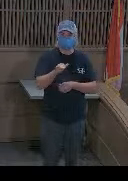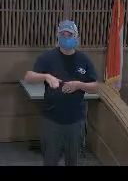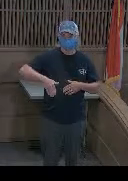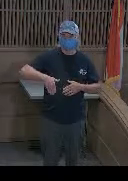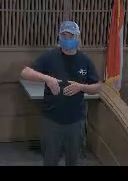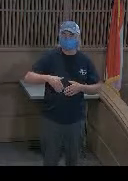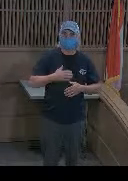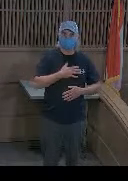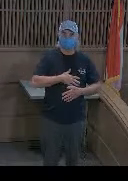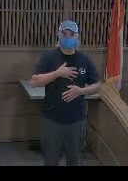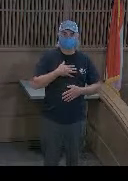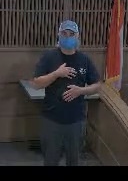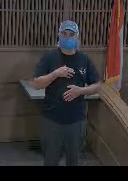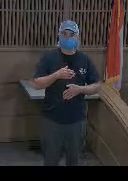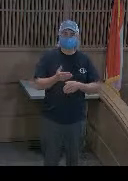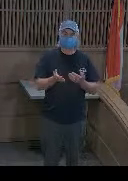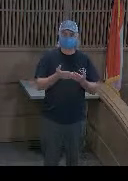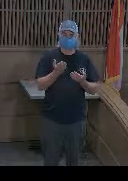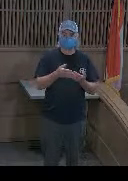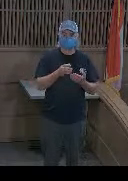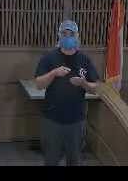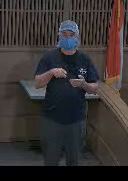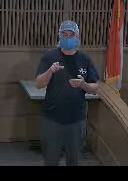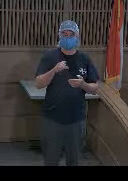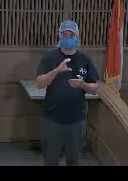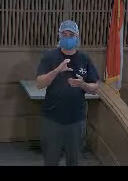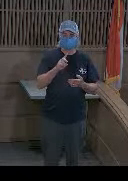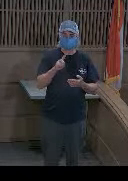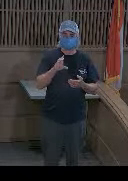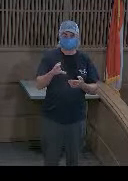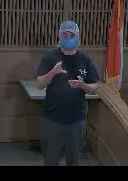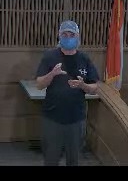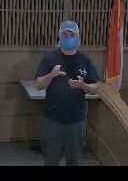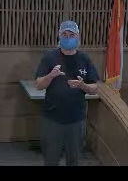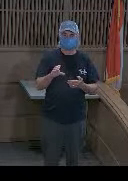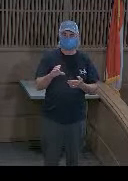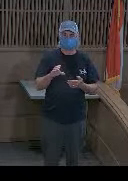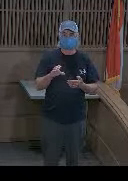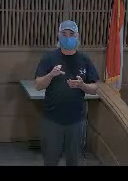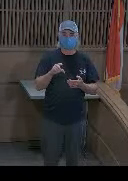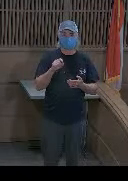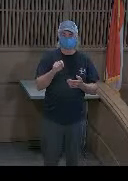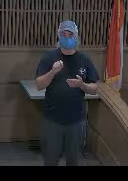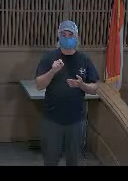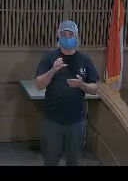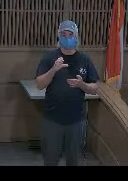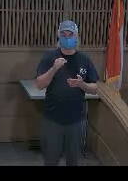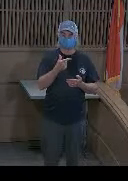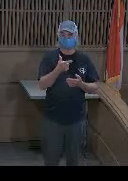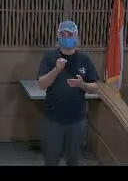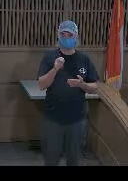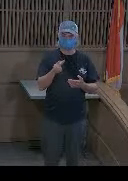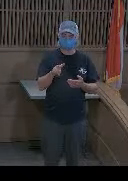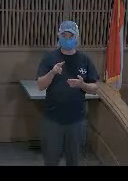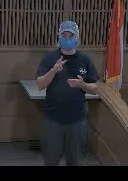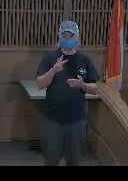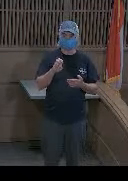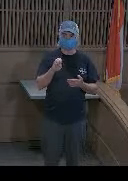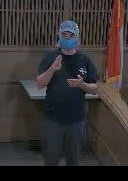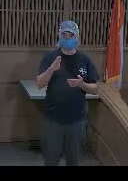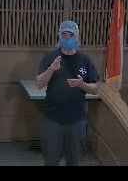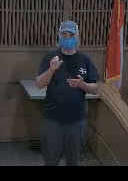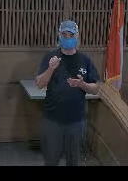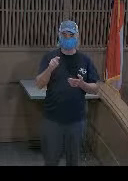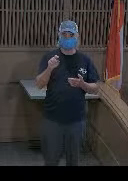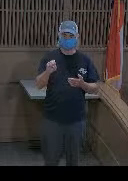something as simple as go to the cdc.gov website, go to Department of Public Health website, go to the City of